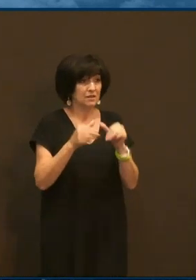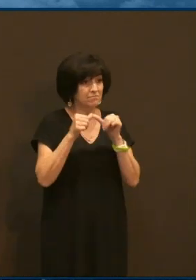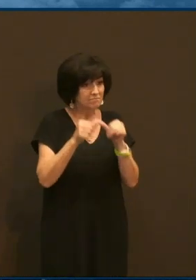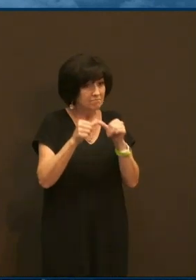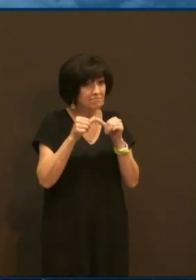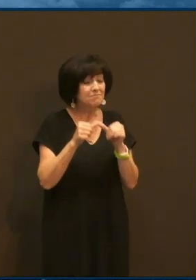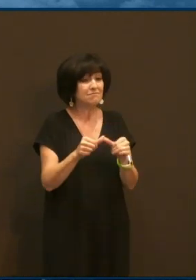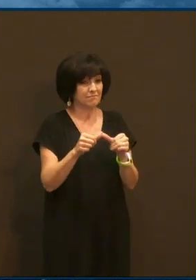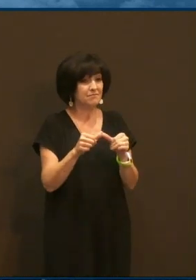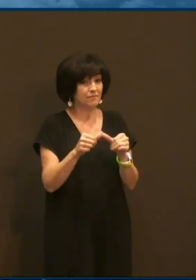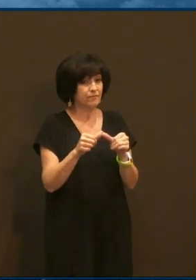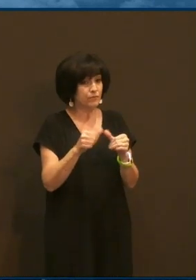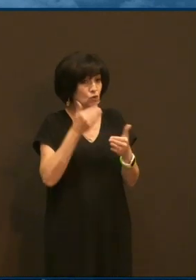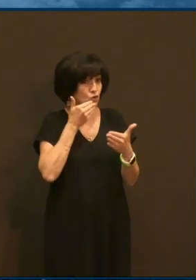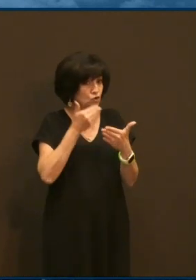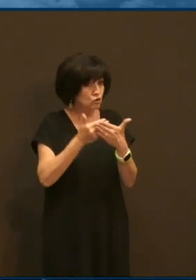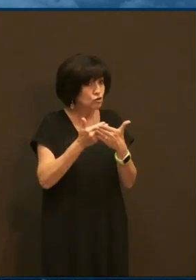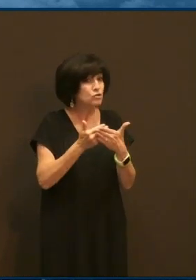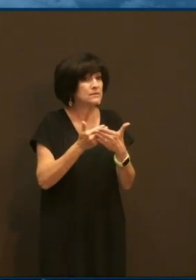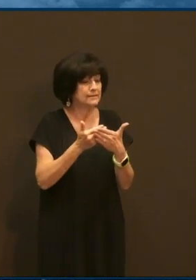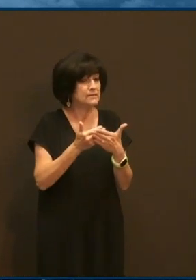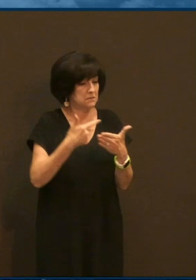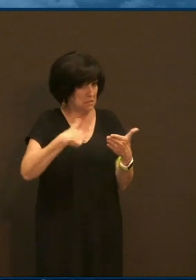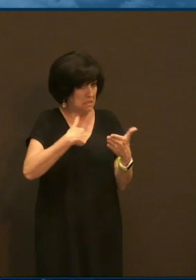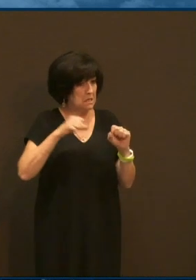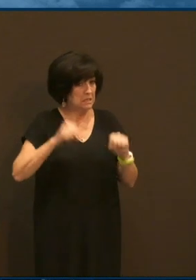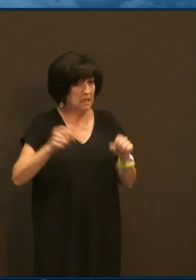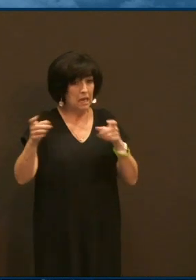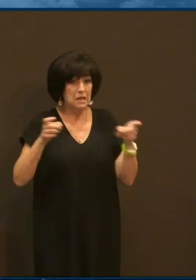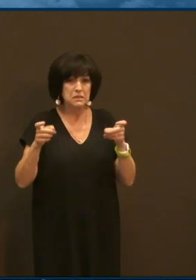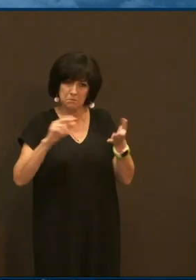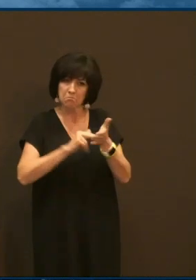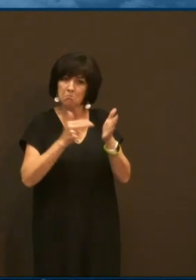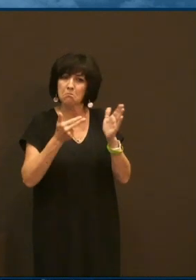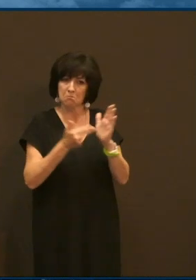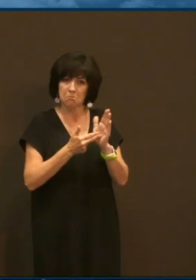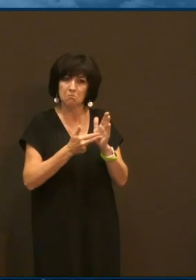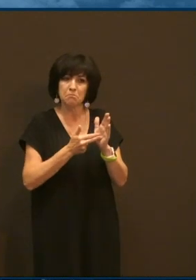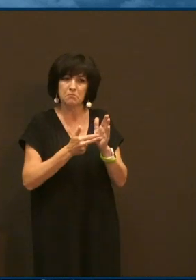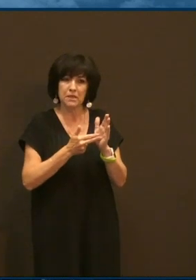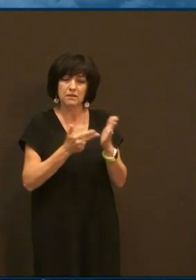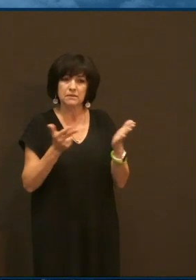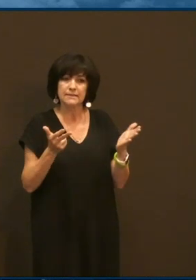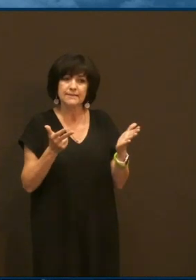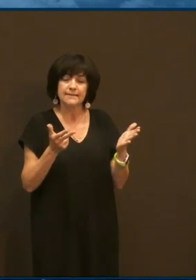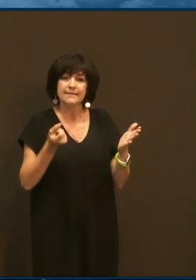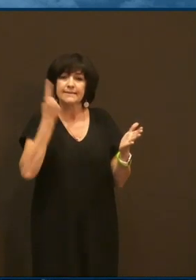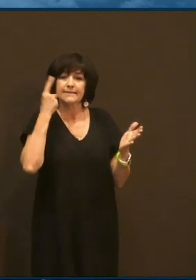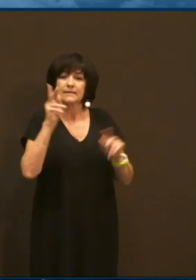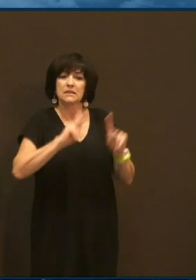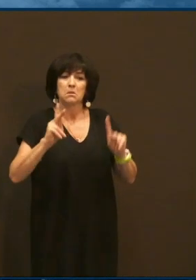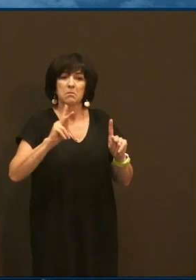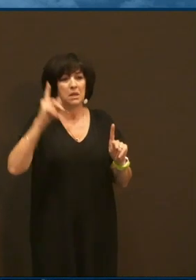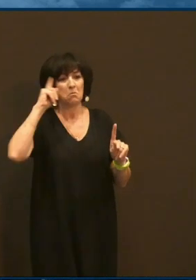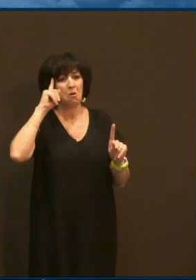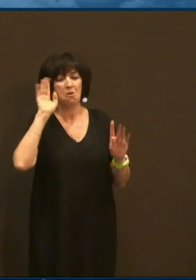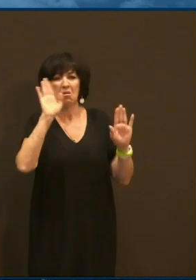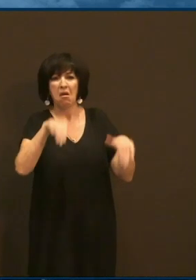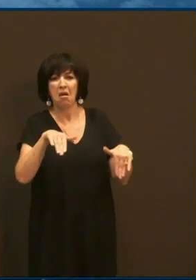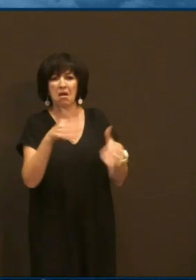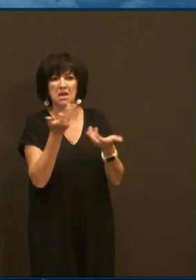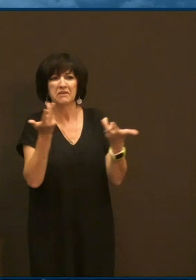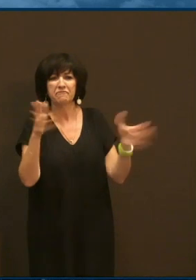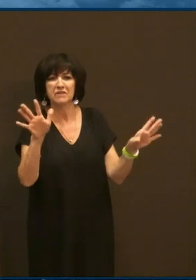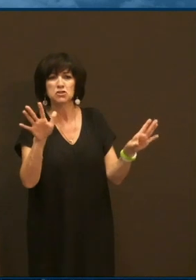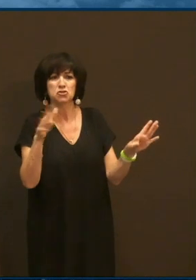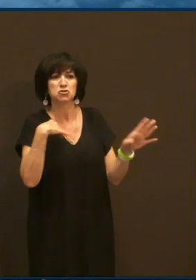be good and manageable, fewer people are going to, I think, show interest, and that's going to be our challenge, to make